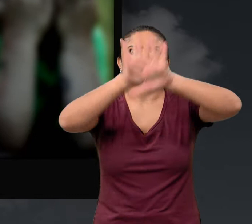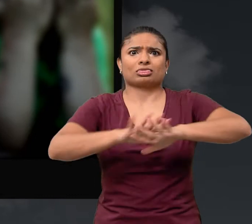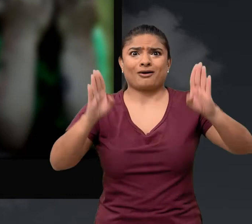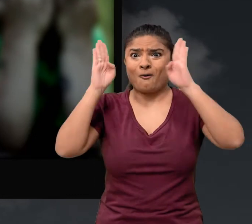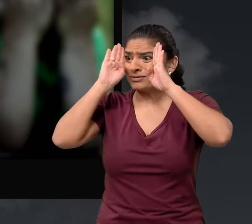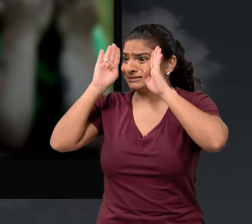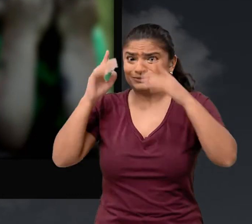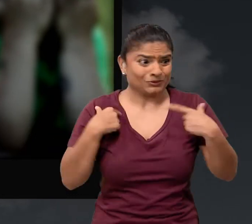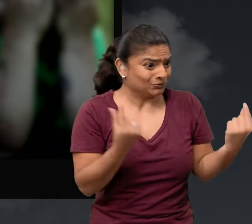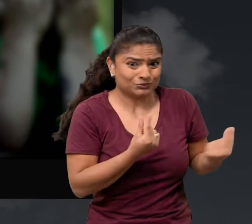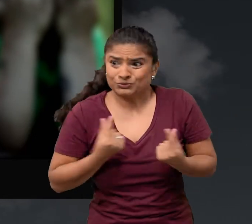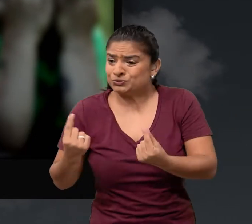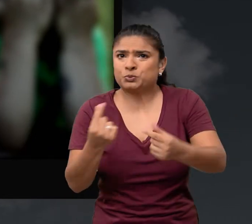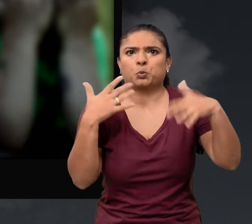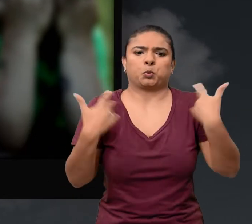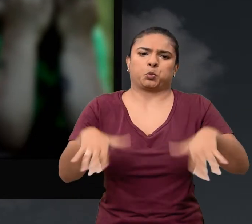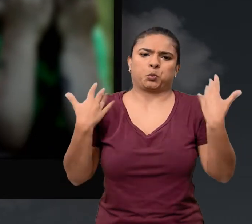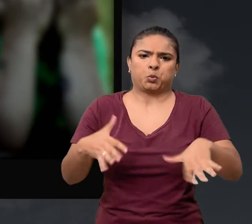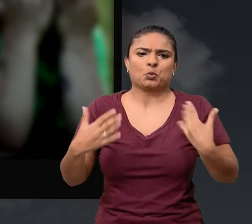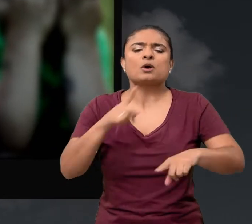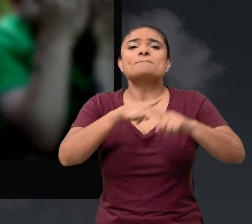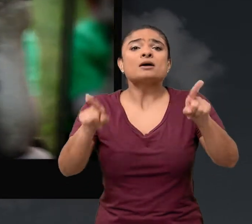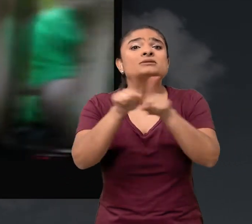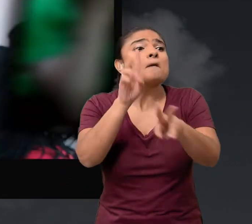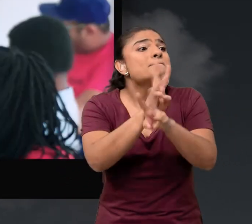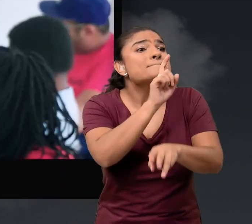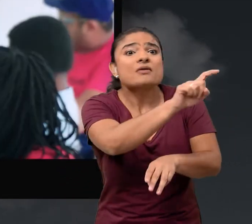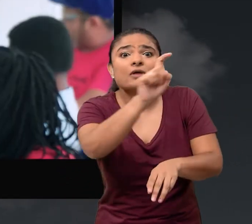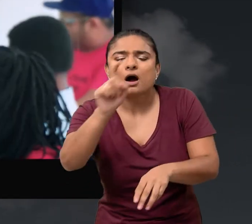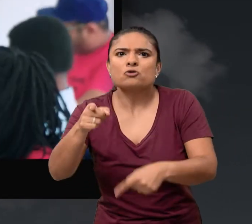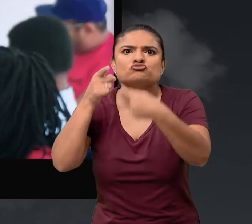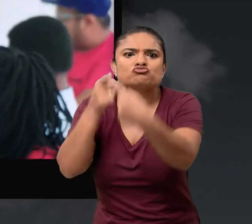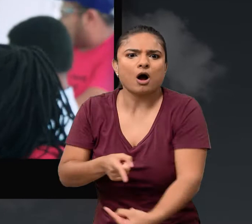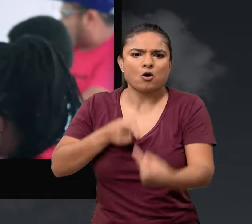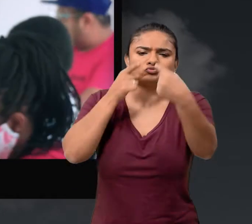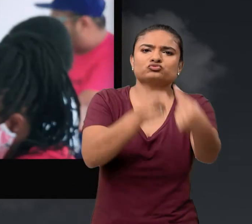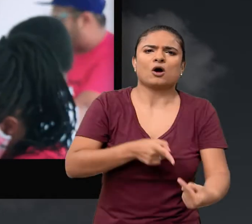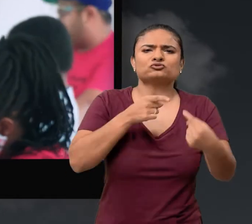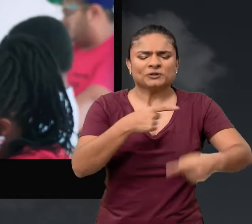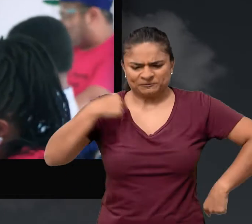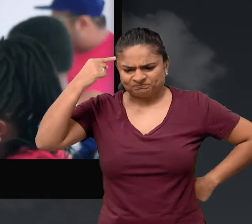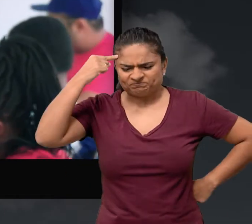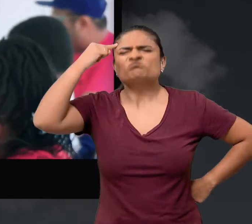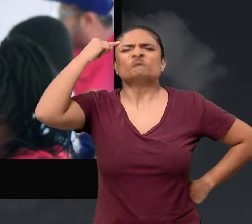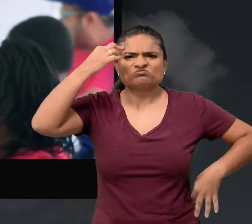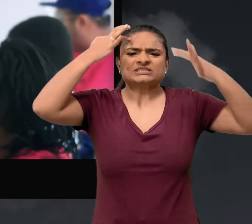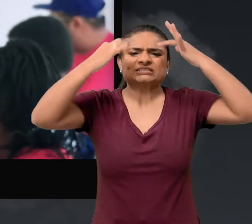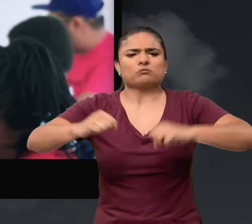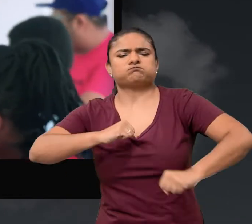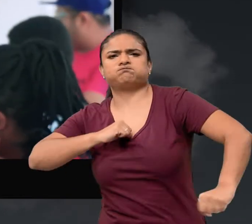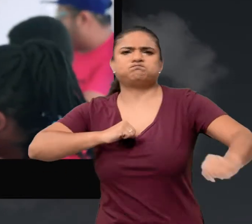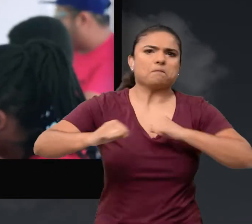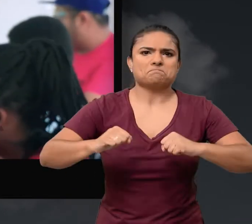and it paints a very, very bleak picture. Like many other mothers, I struggled, and then I